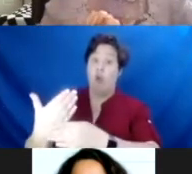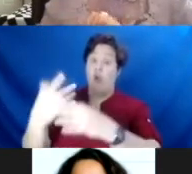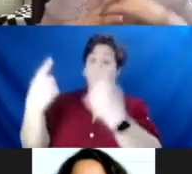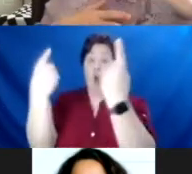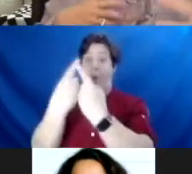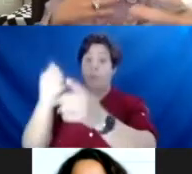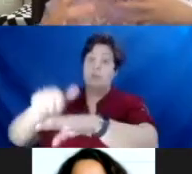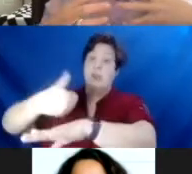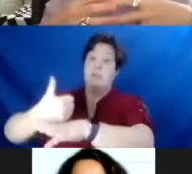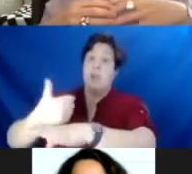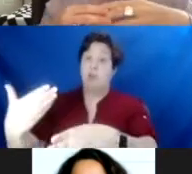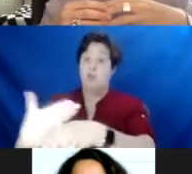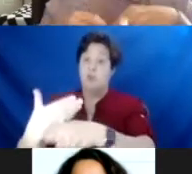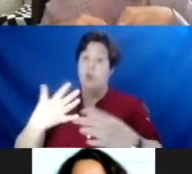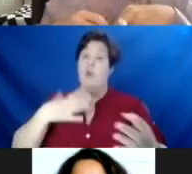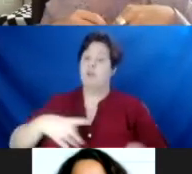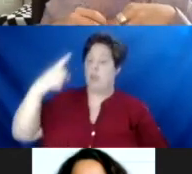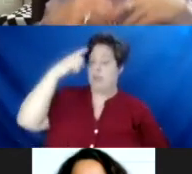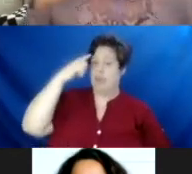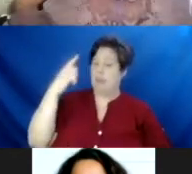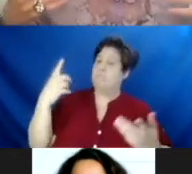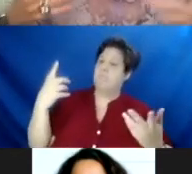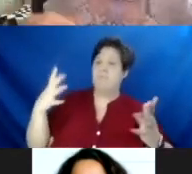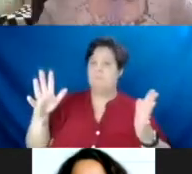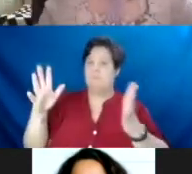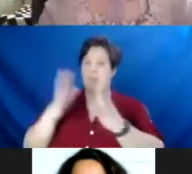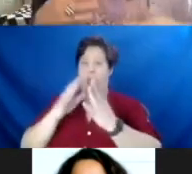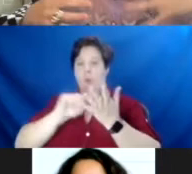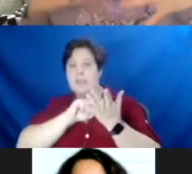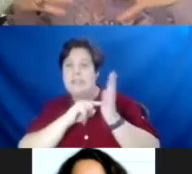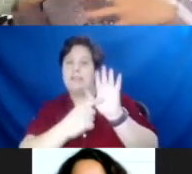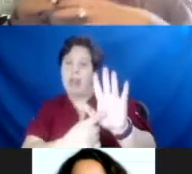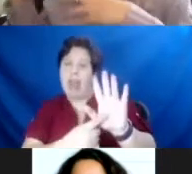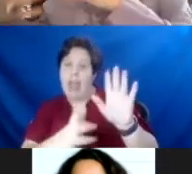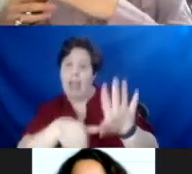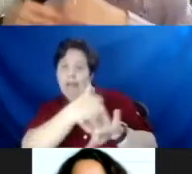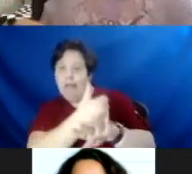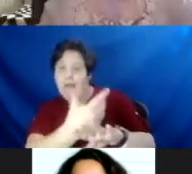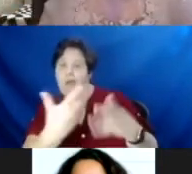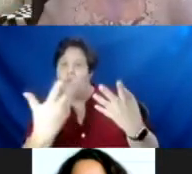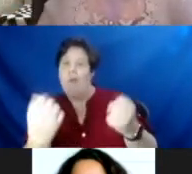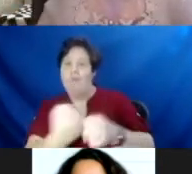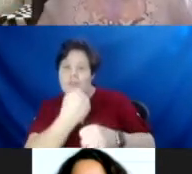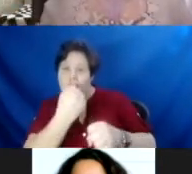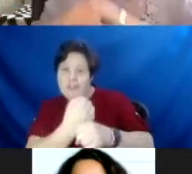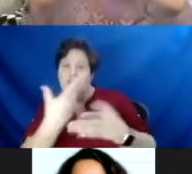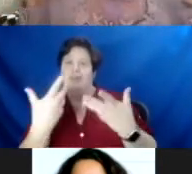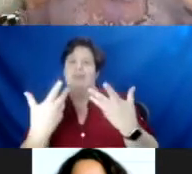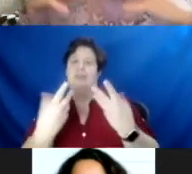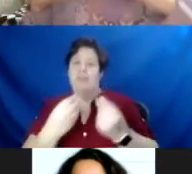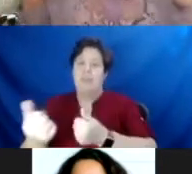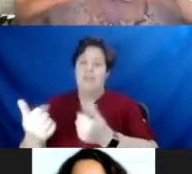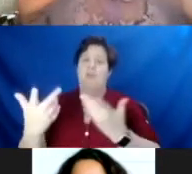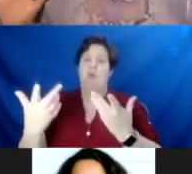object-based work, then thinking about how the display or the production of it, so the material, but also, let's say,